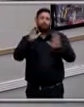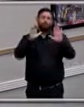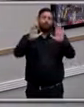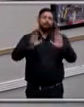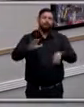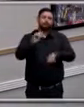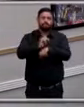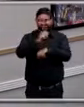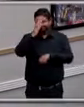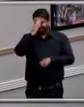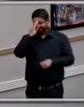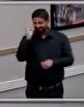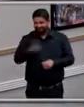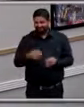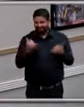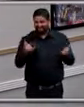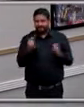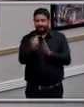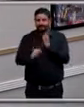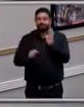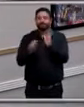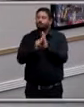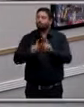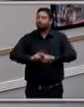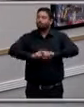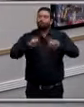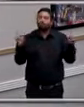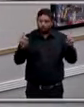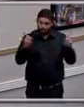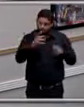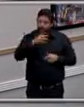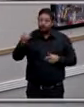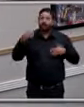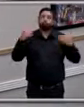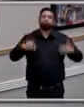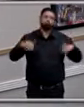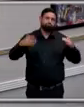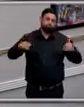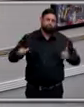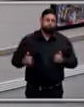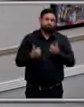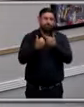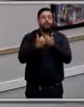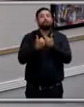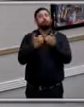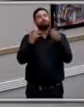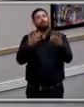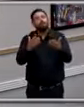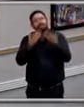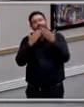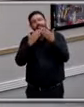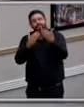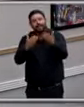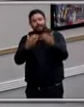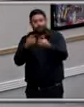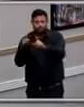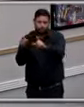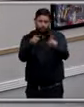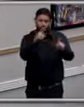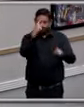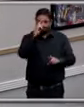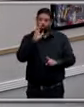these times are very different and they're challenging, but we thank you for your patience as we